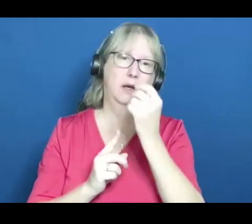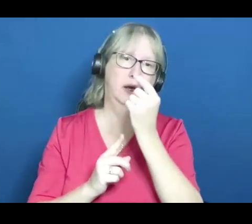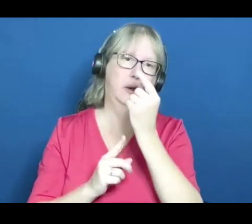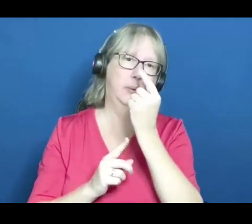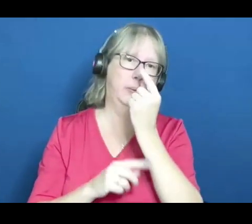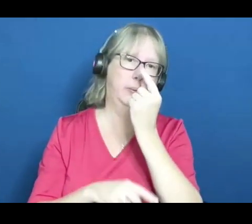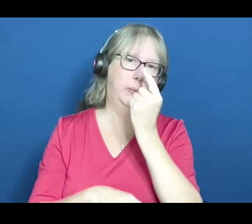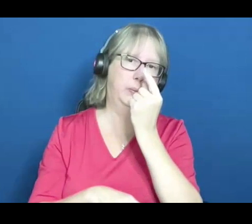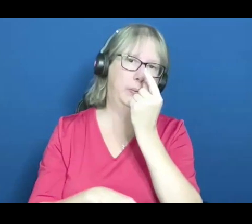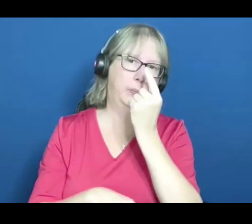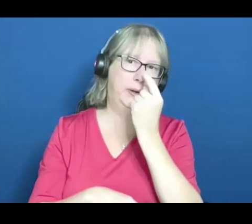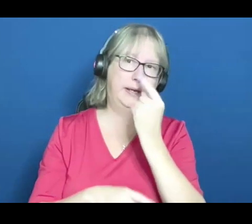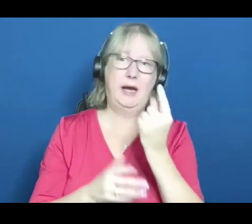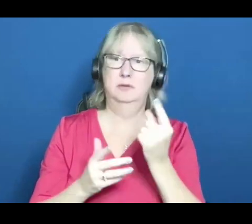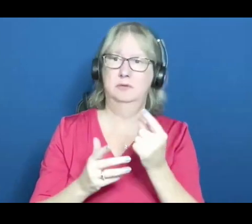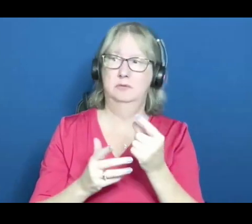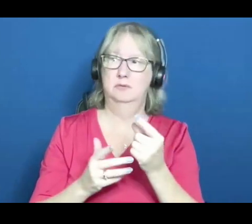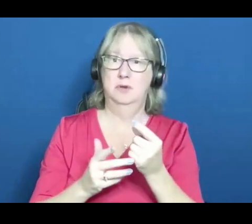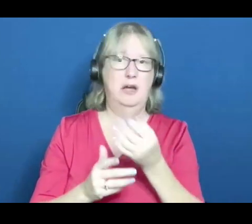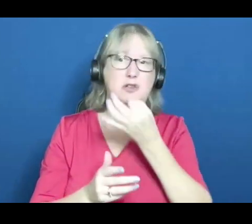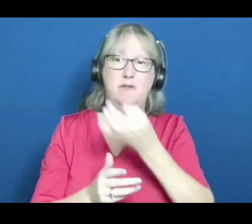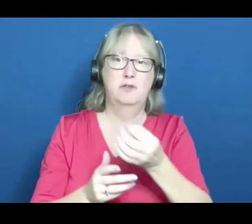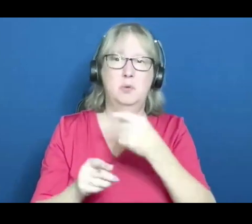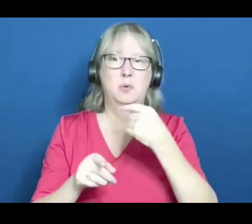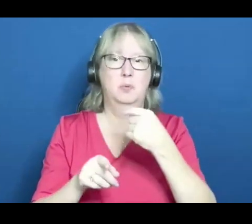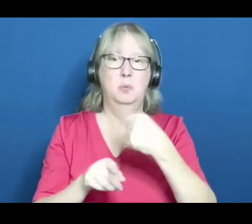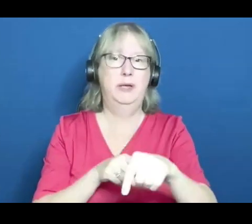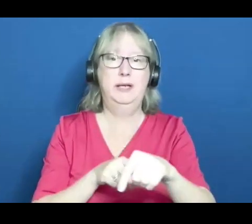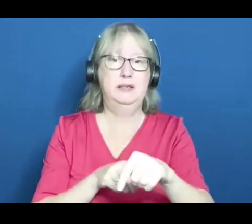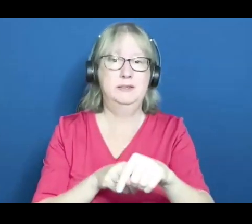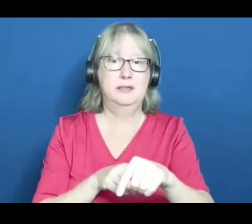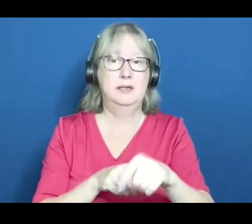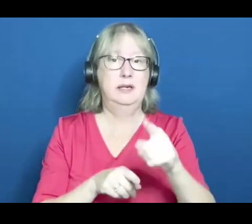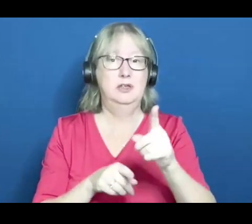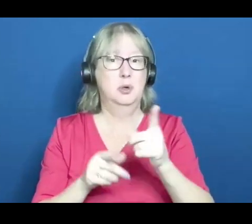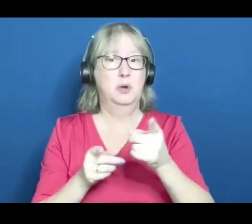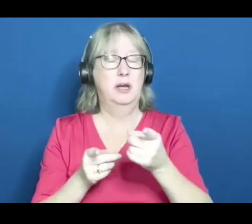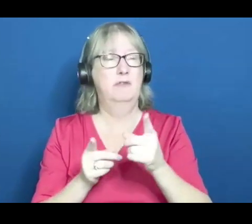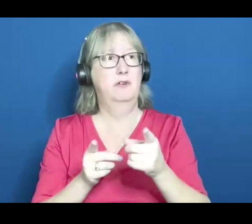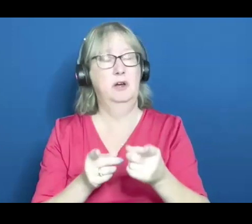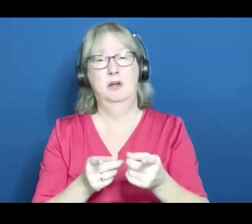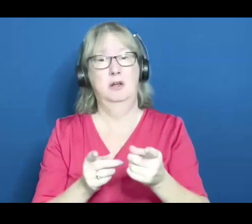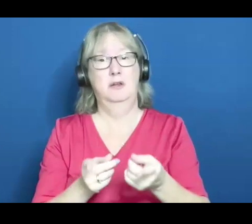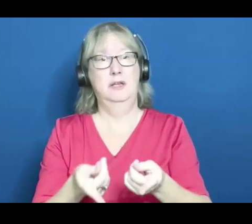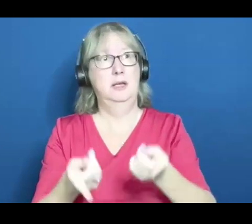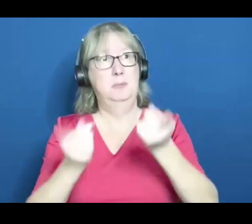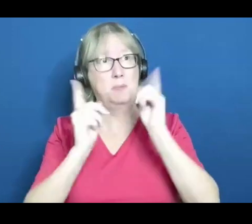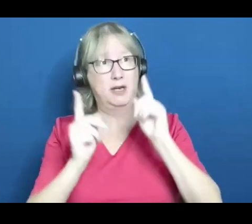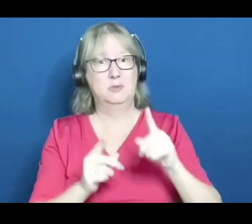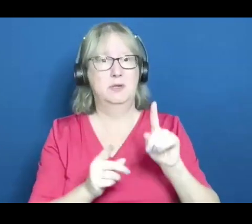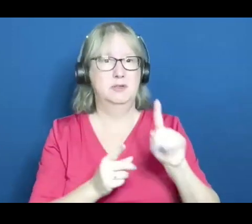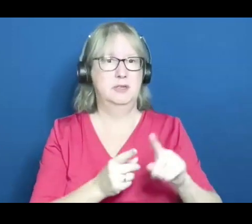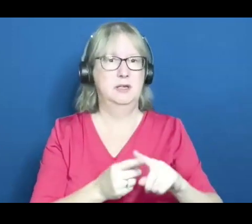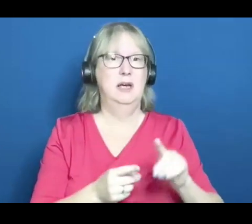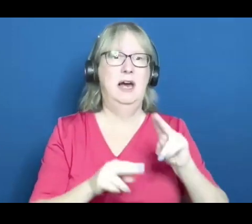small number of weeks. Probably, if all the stars align, and an employer and Posturite and FM hearing